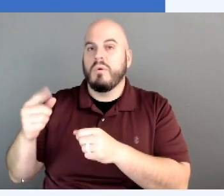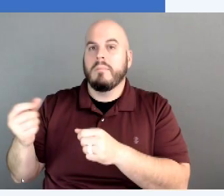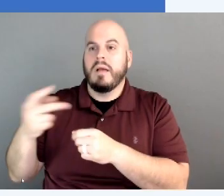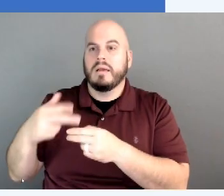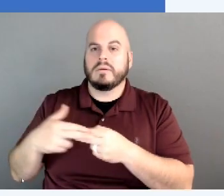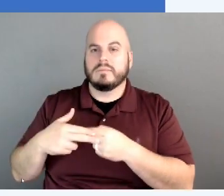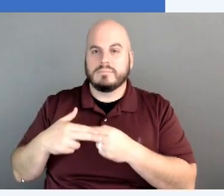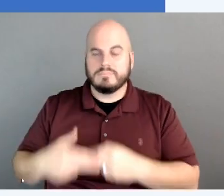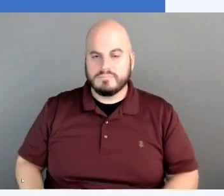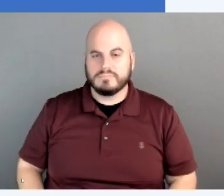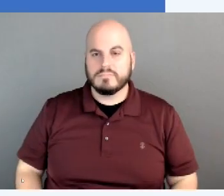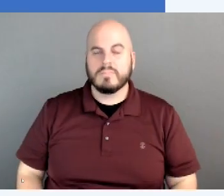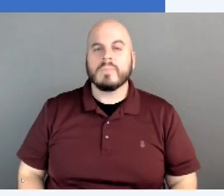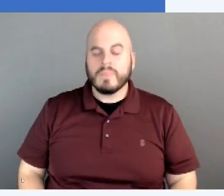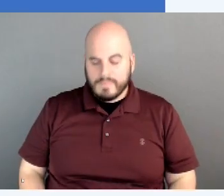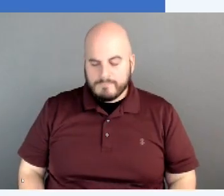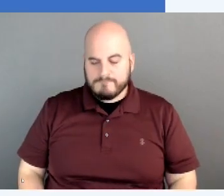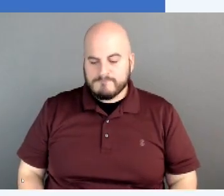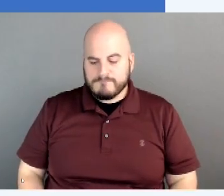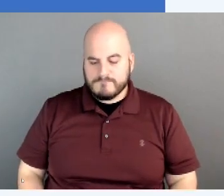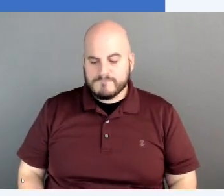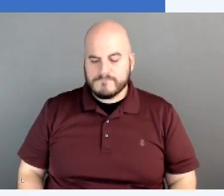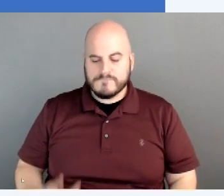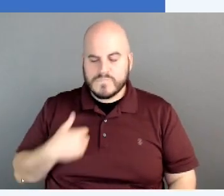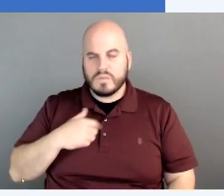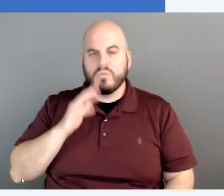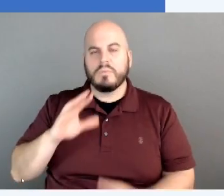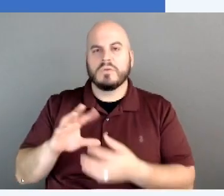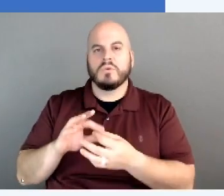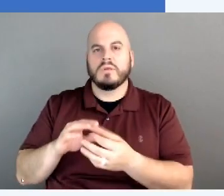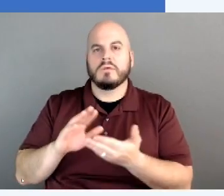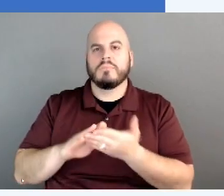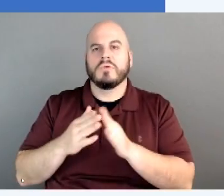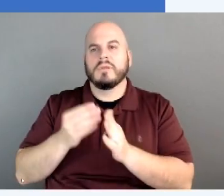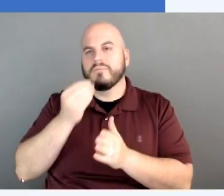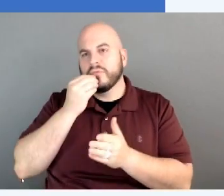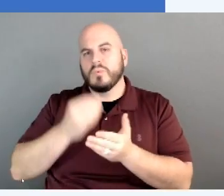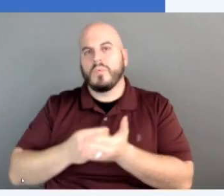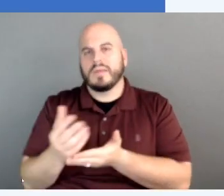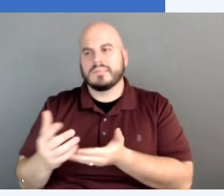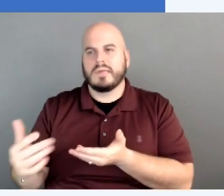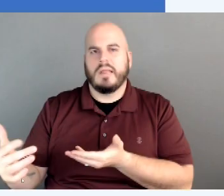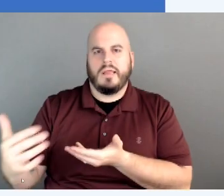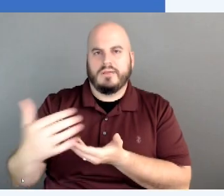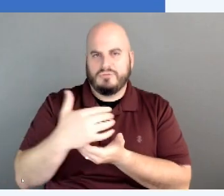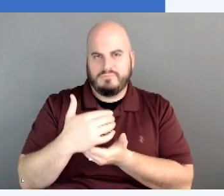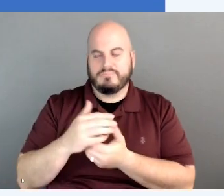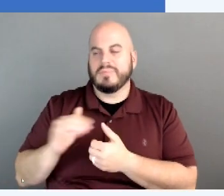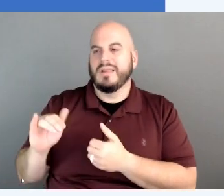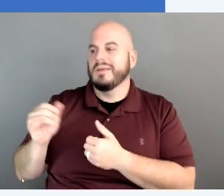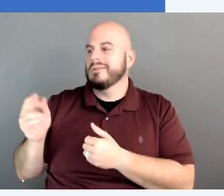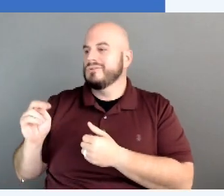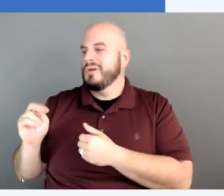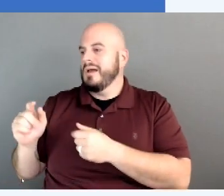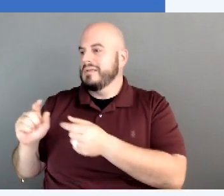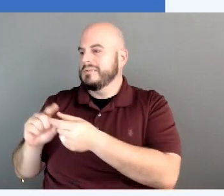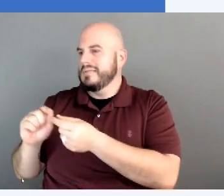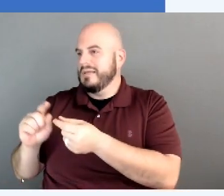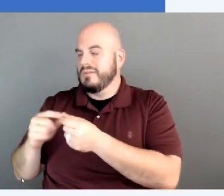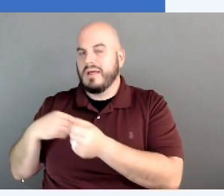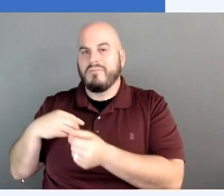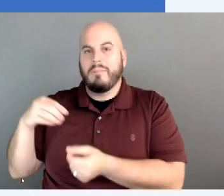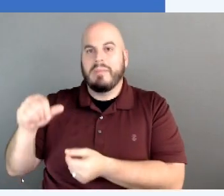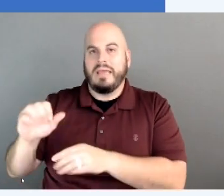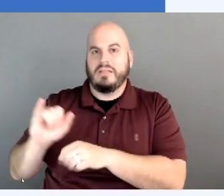into our partners. So we will be doing the community food waste collection. And then, like John said, we will be able to have paid internships. We have a